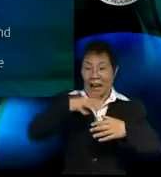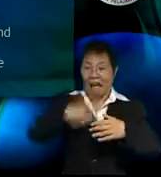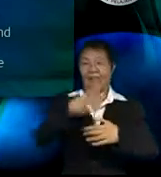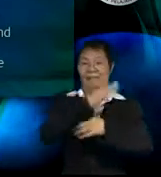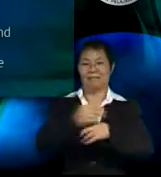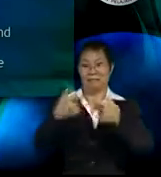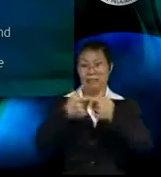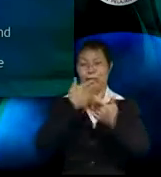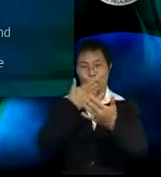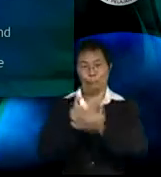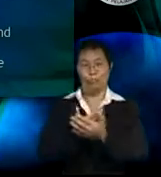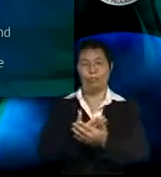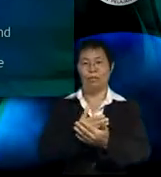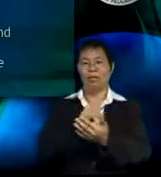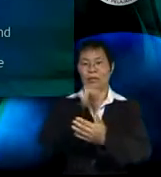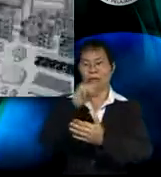not corrode.